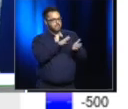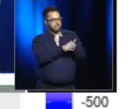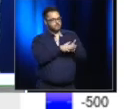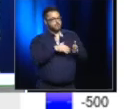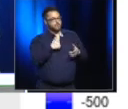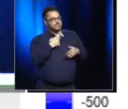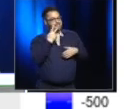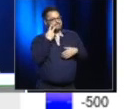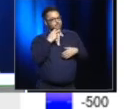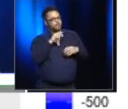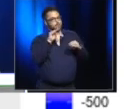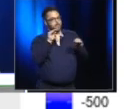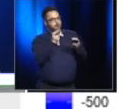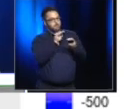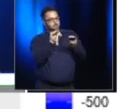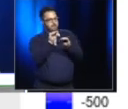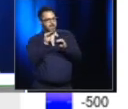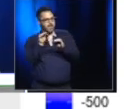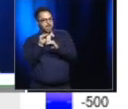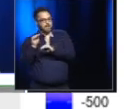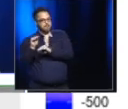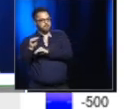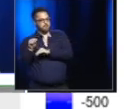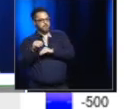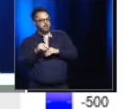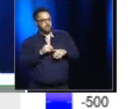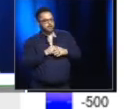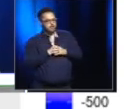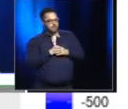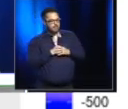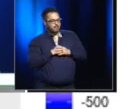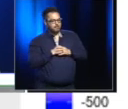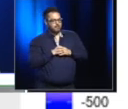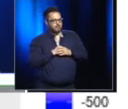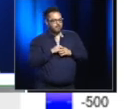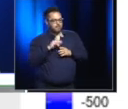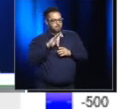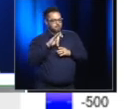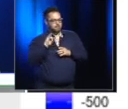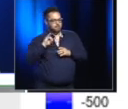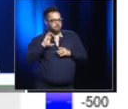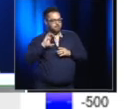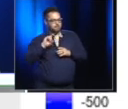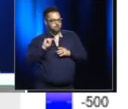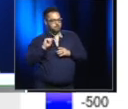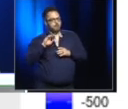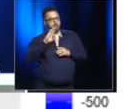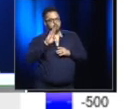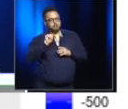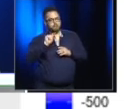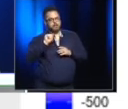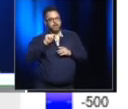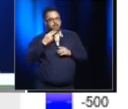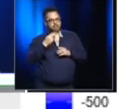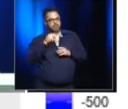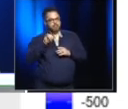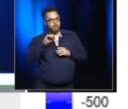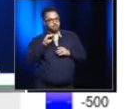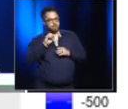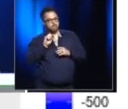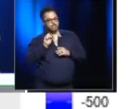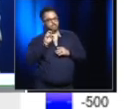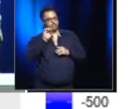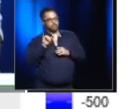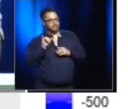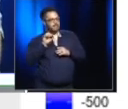we're remapping the bathymetry of the Antarctic continental shelf. We've got so many dives now on the shelf, we can look at our